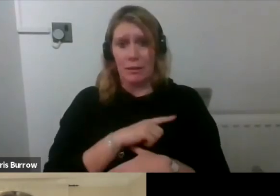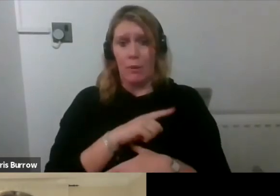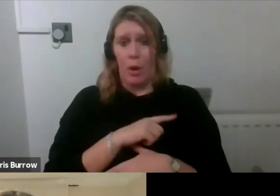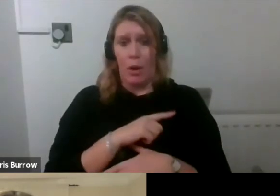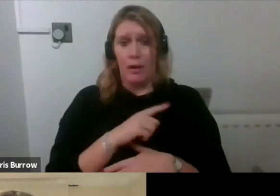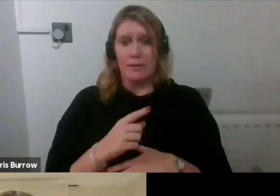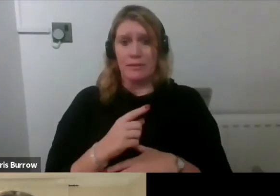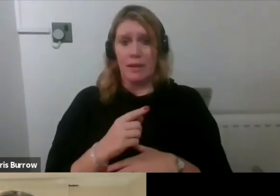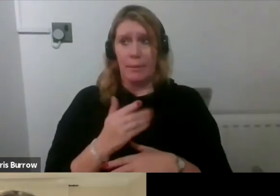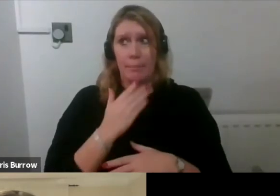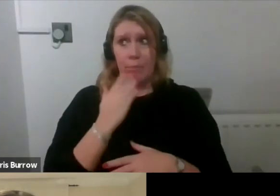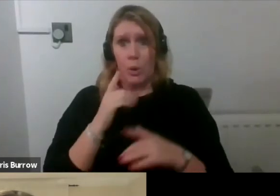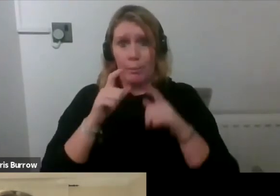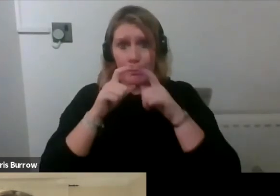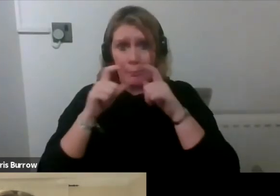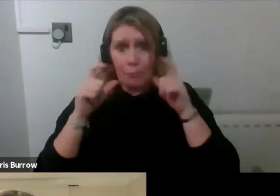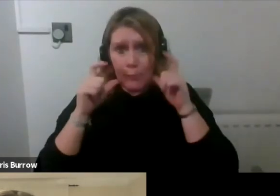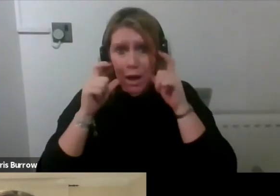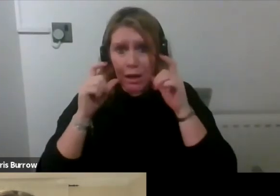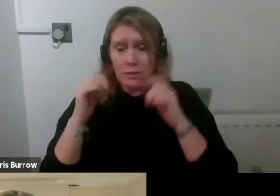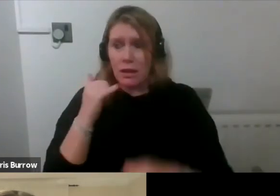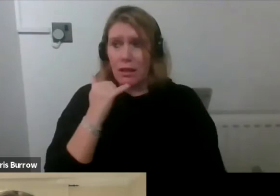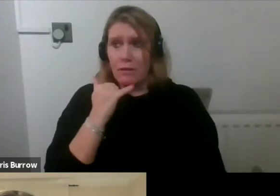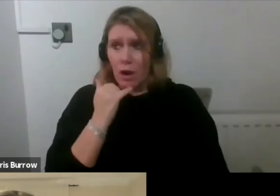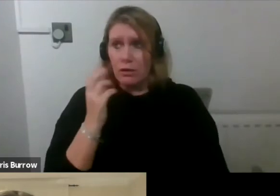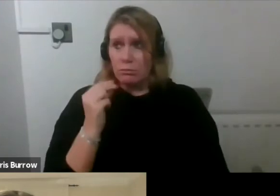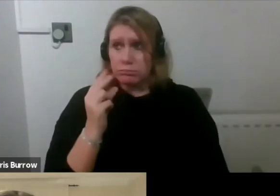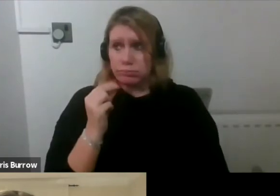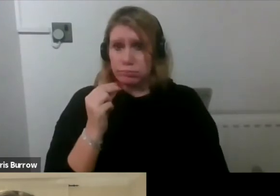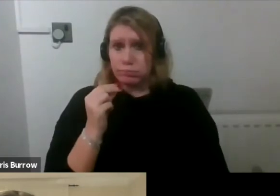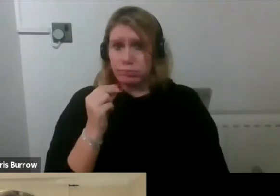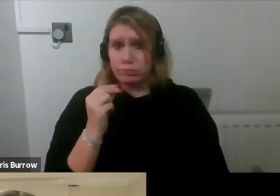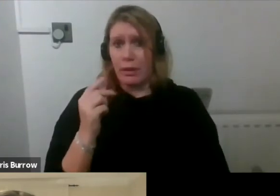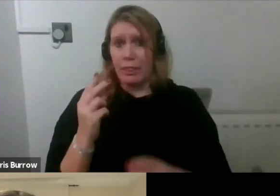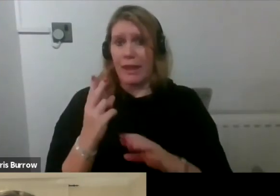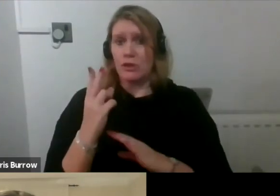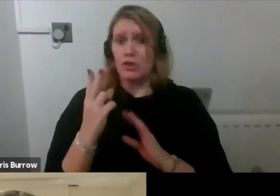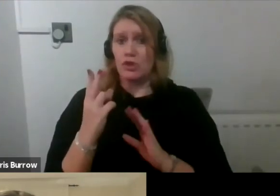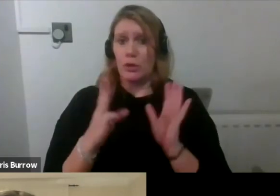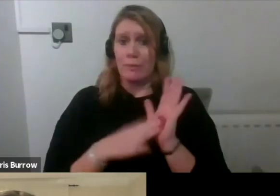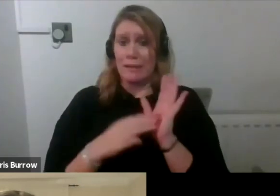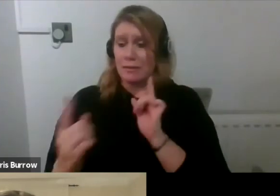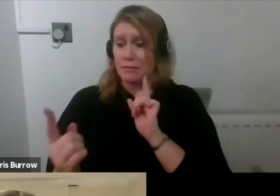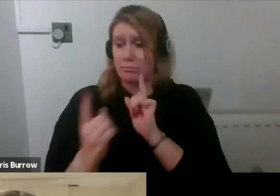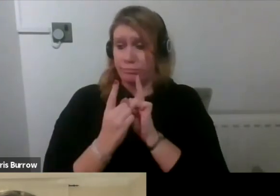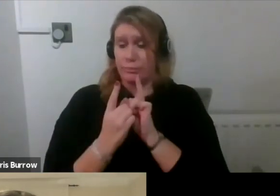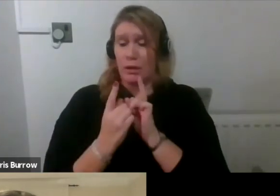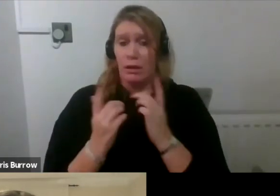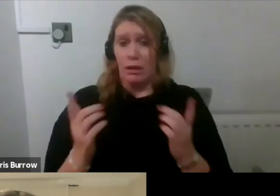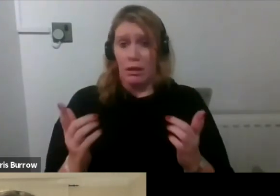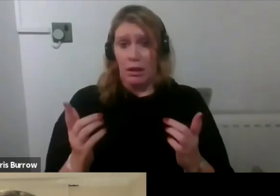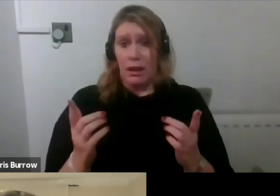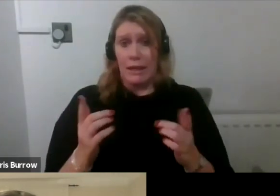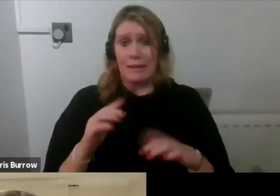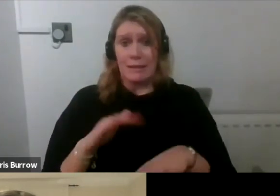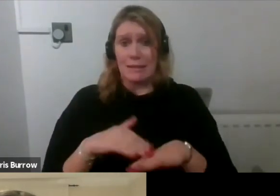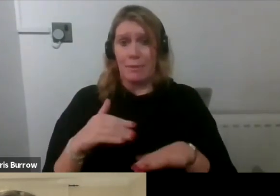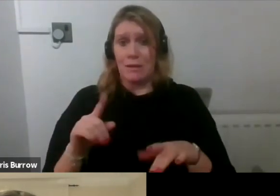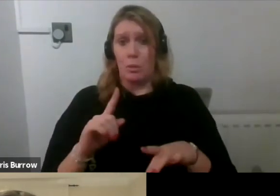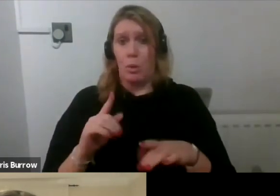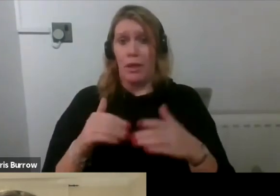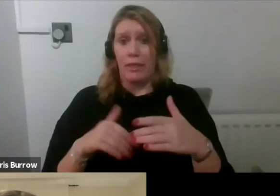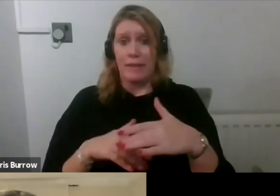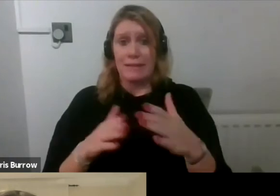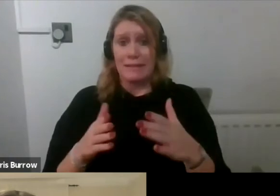without masks shouting into their phones and at each other. They're less than 2 meters from my door. It doesn't matter what the delivery person does.